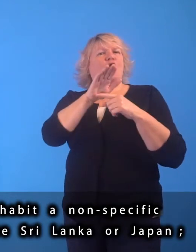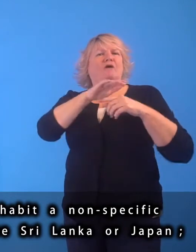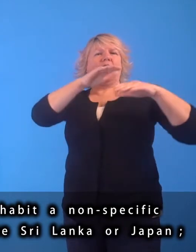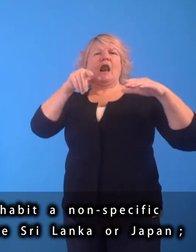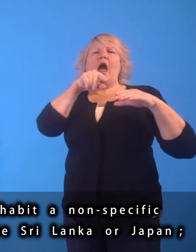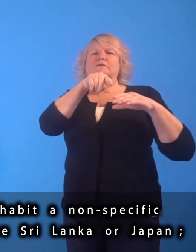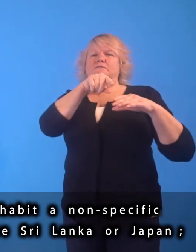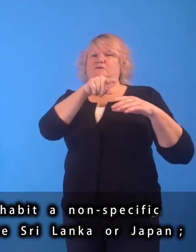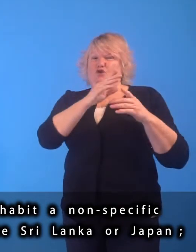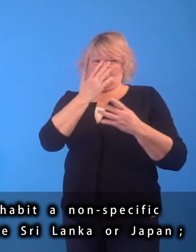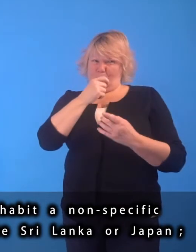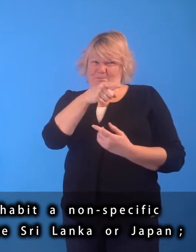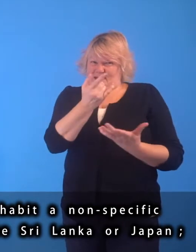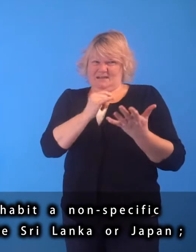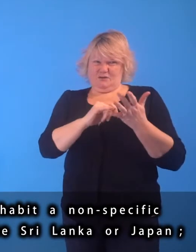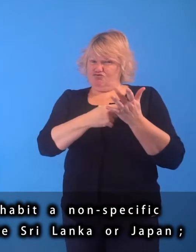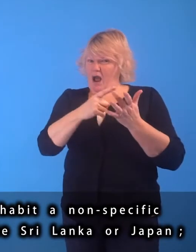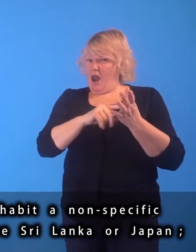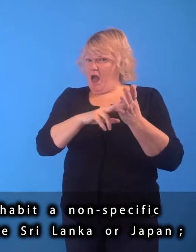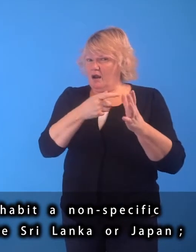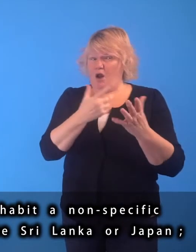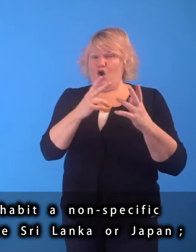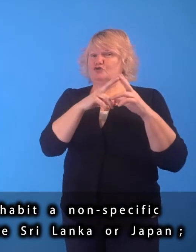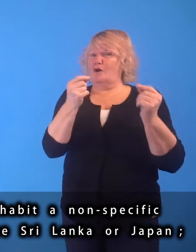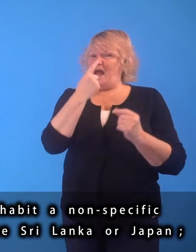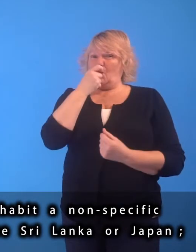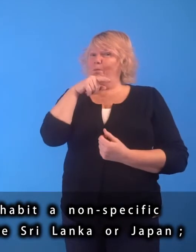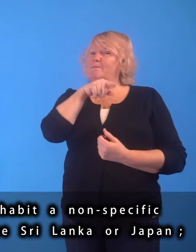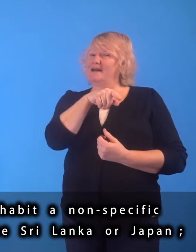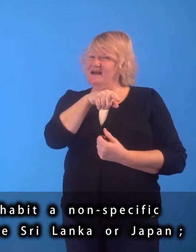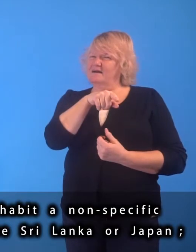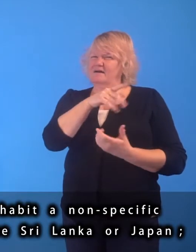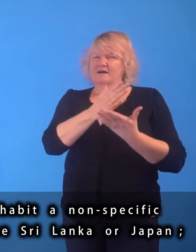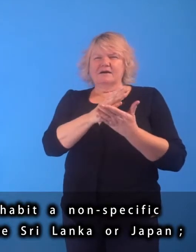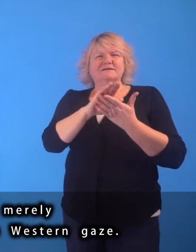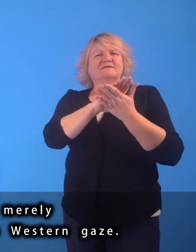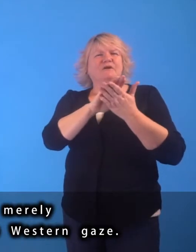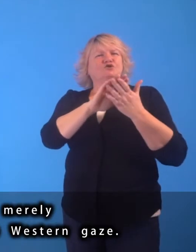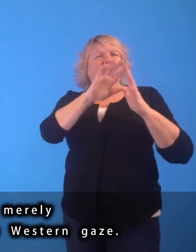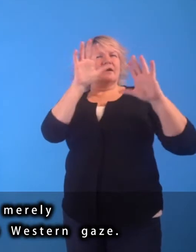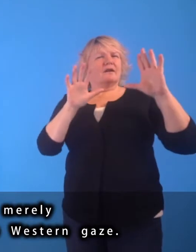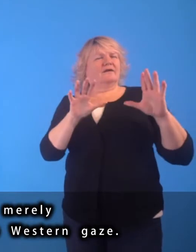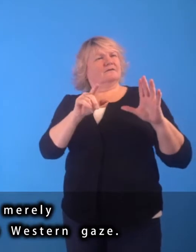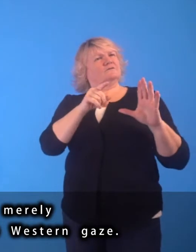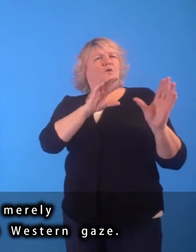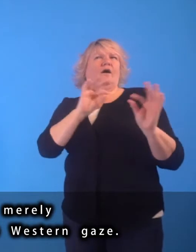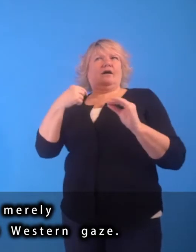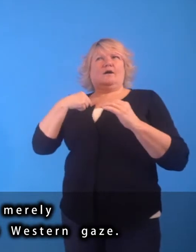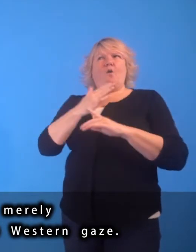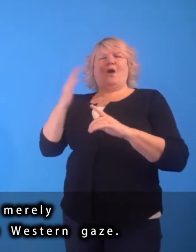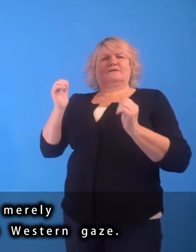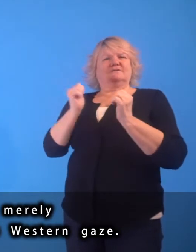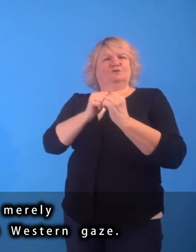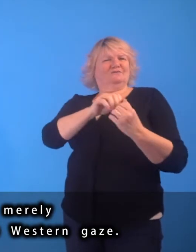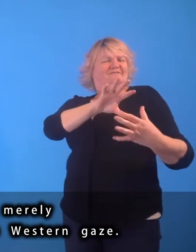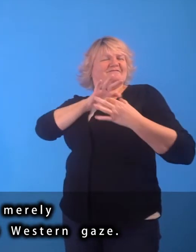non-specific foreign land that could easily be Sri Lanka or Japan. Their defining feature